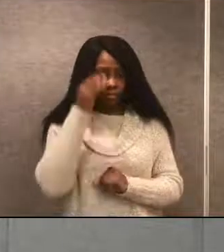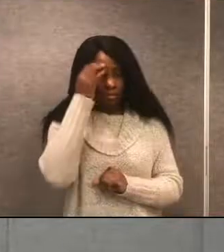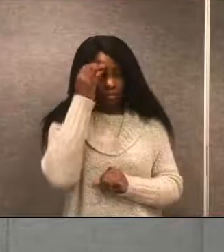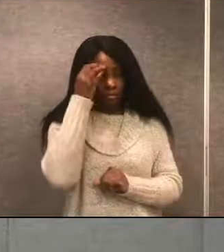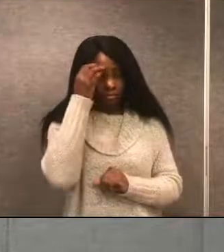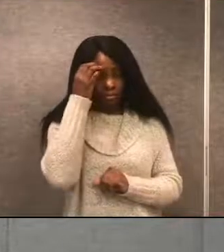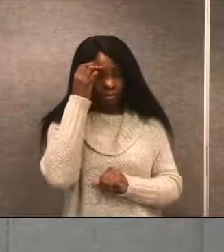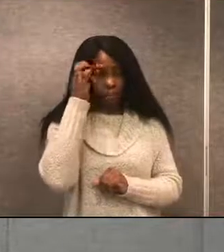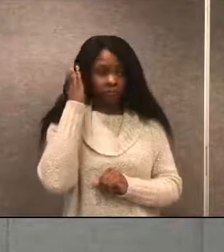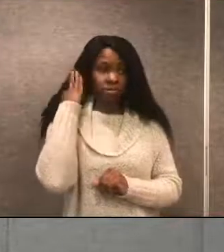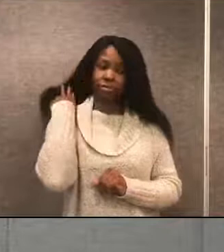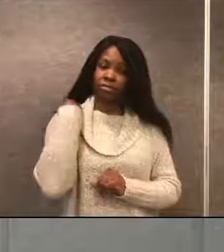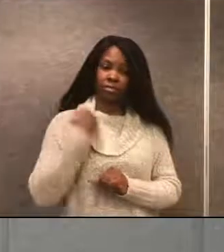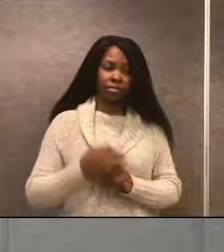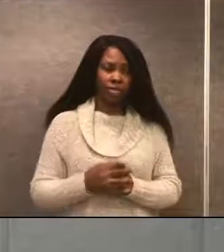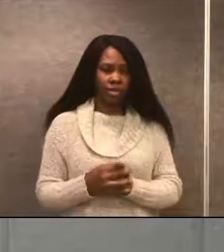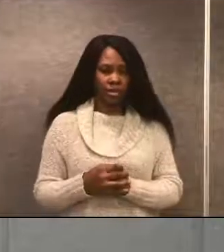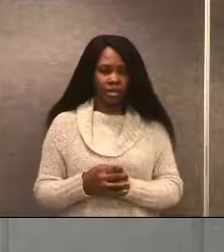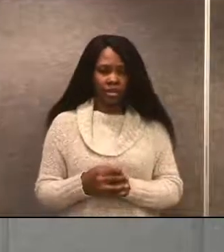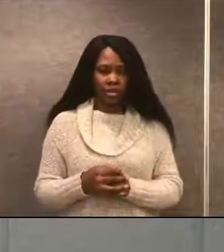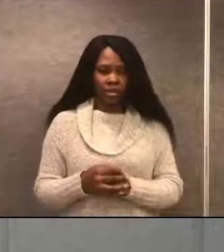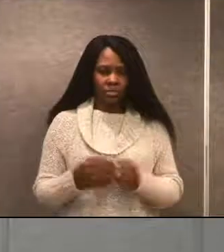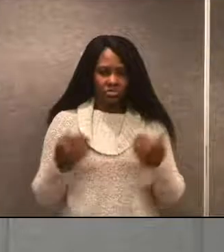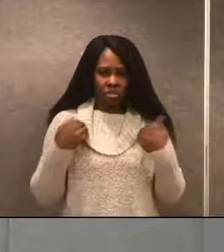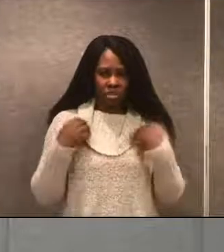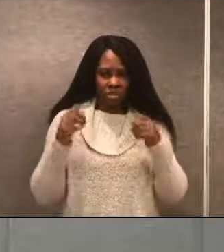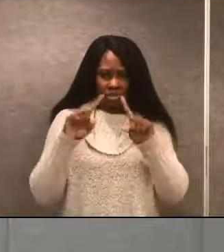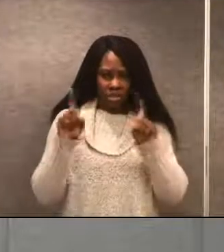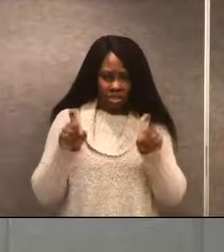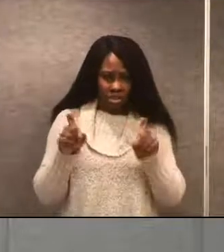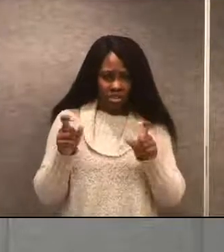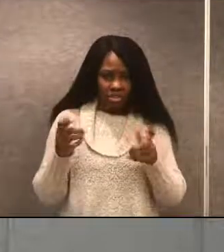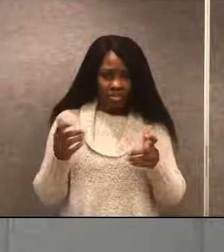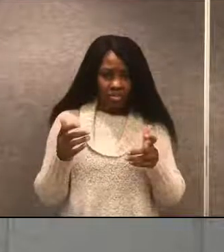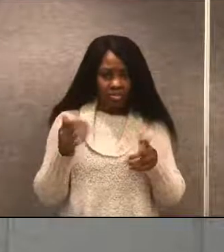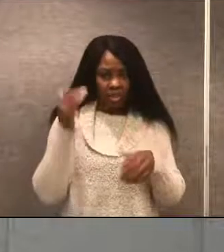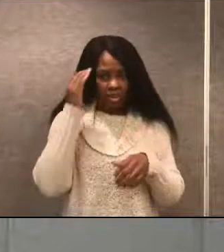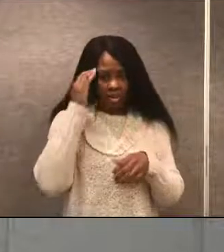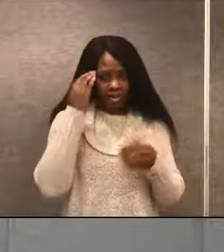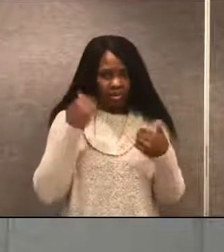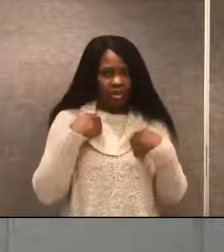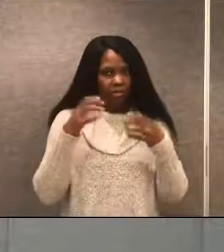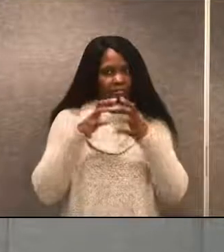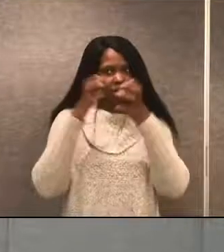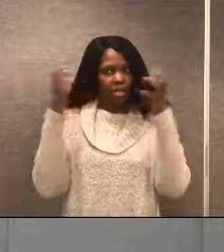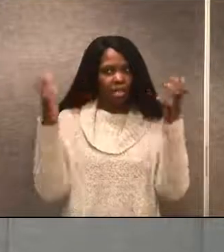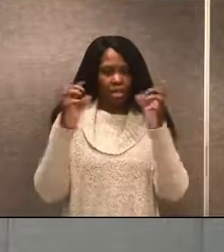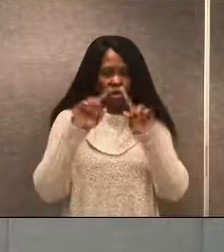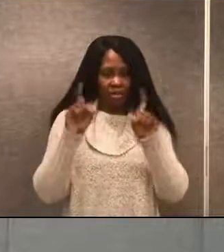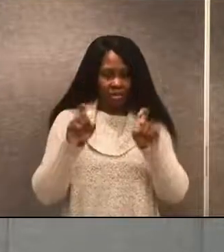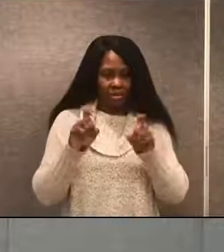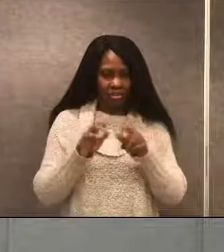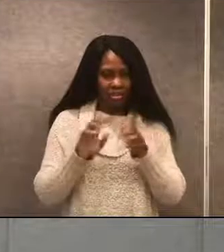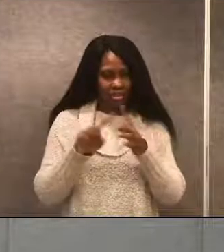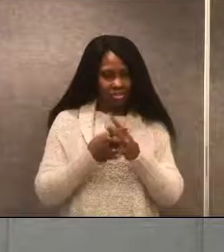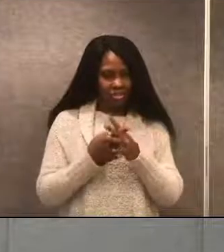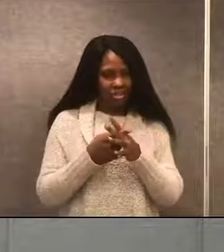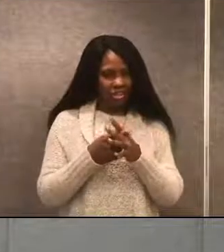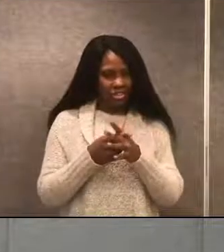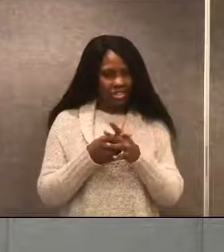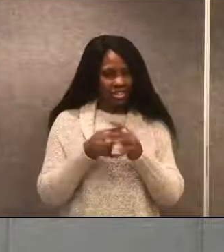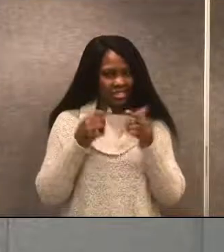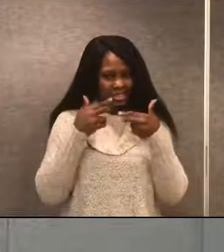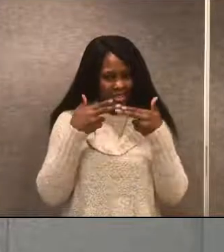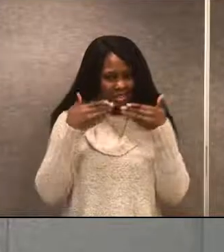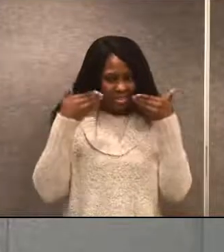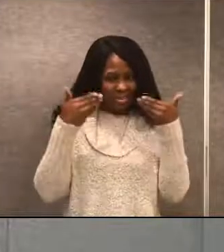besides that? We're going to go through some questions. Fresh, you have any questions that has been? I know you got a lot of them, don't you? Yeah, man. You start smiling. It's probably the most questions I've